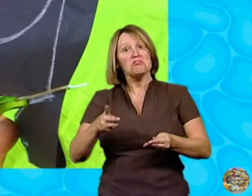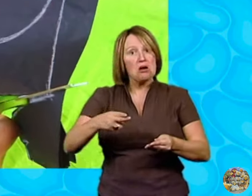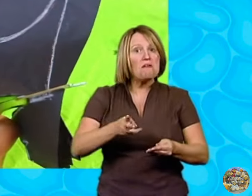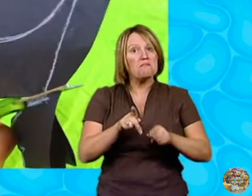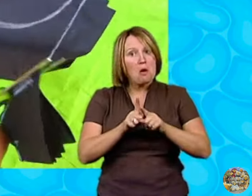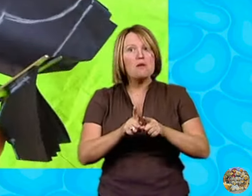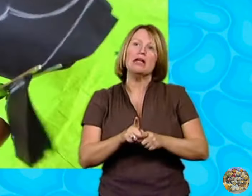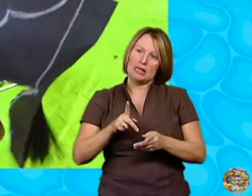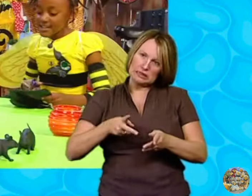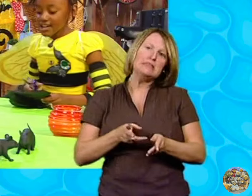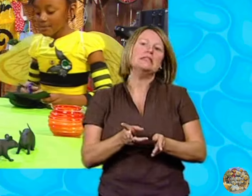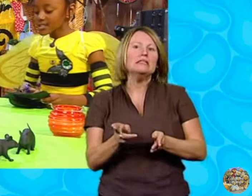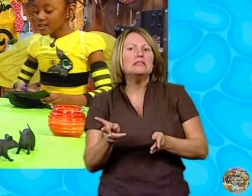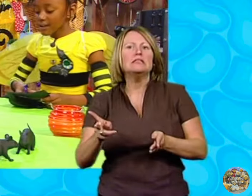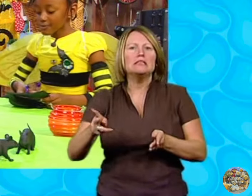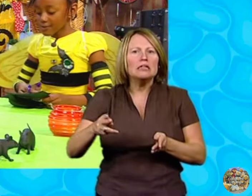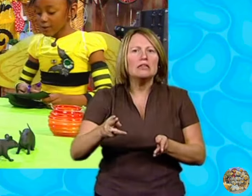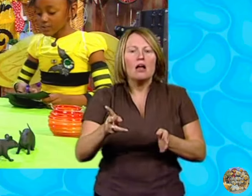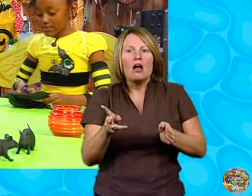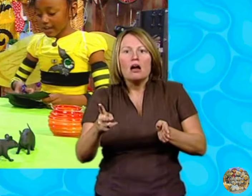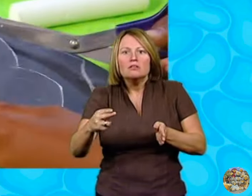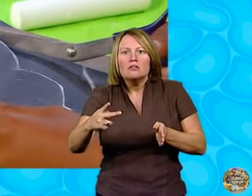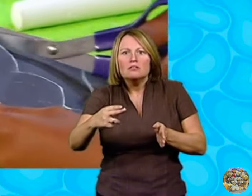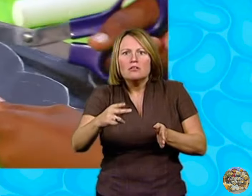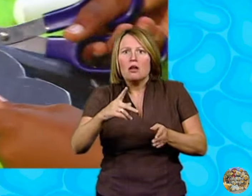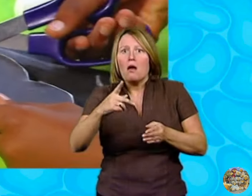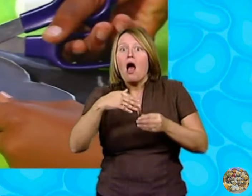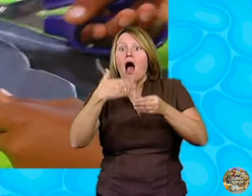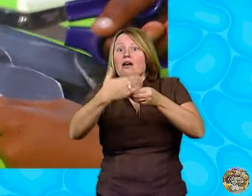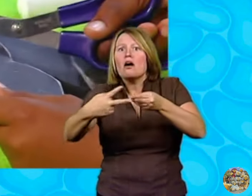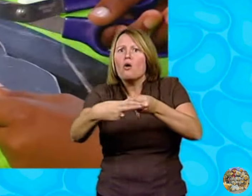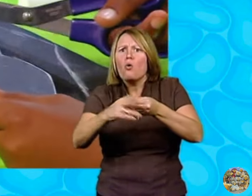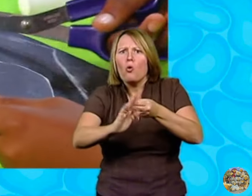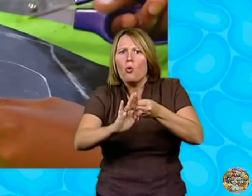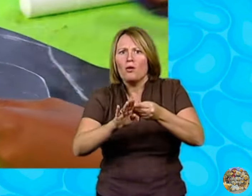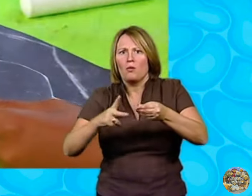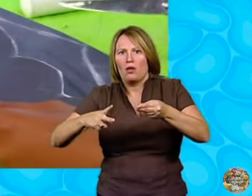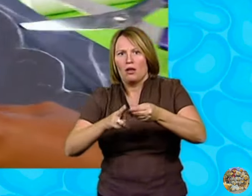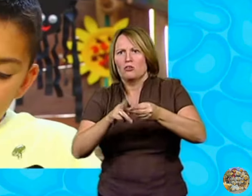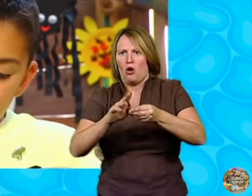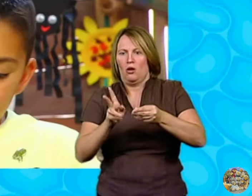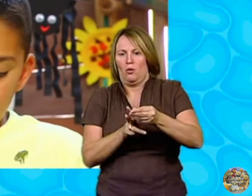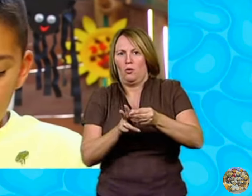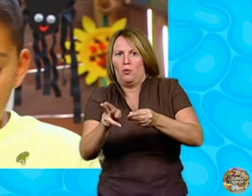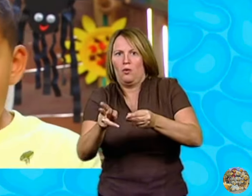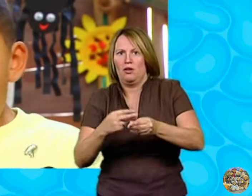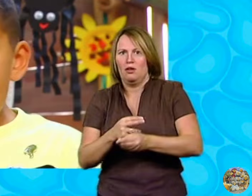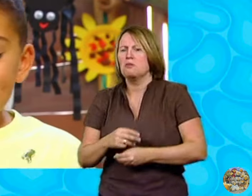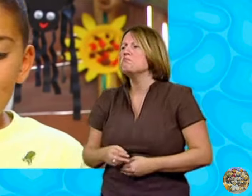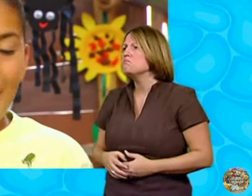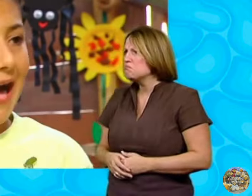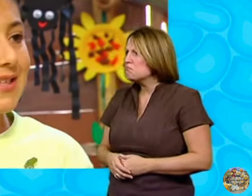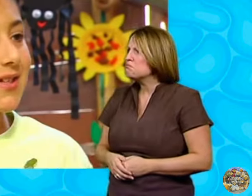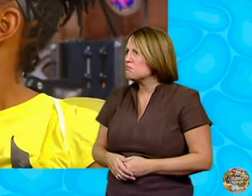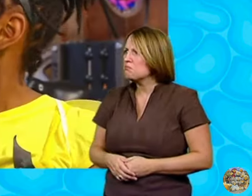there? When you get to the end, you mustn't cut through the folded bit. You can go down there, but you can't go across. Is